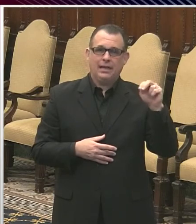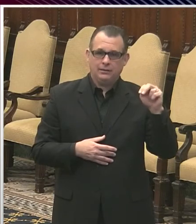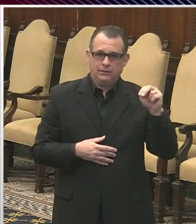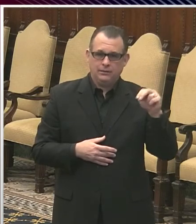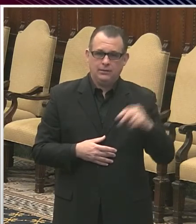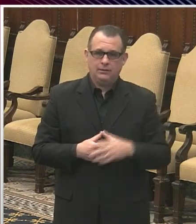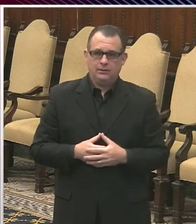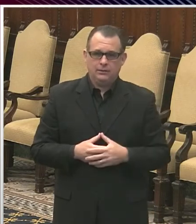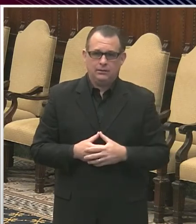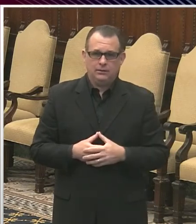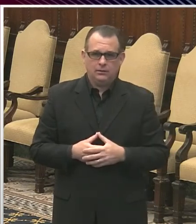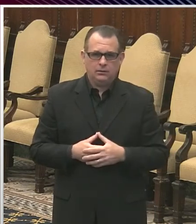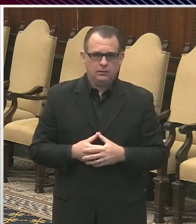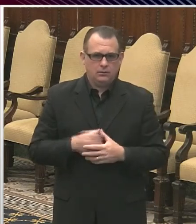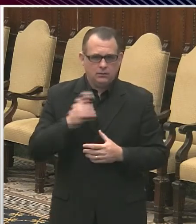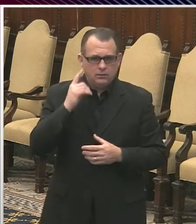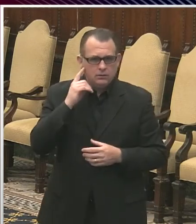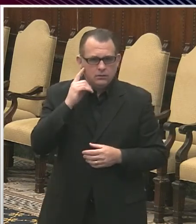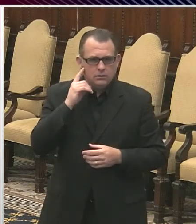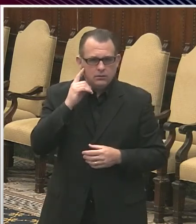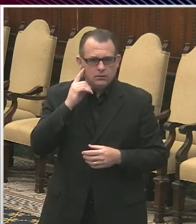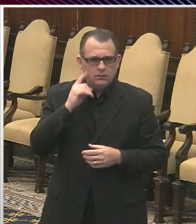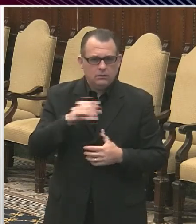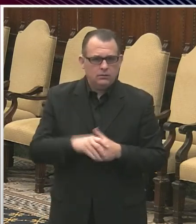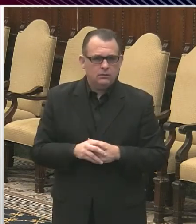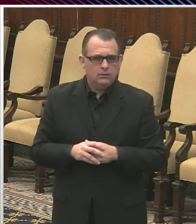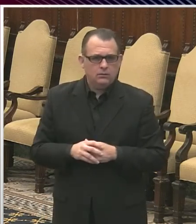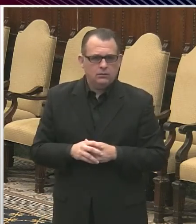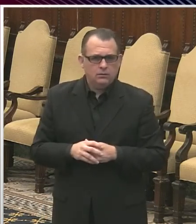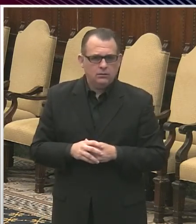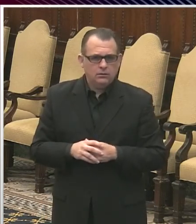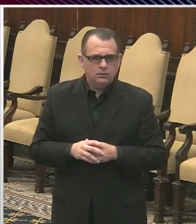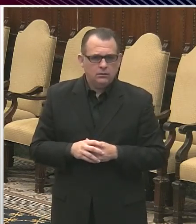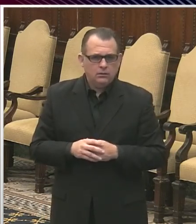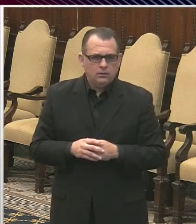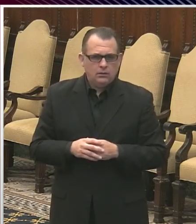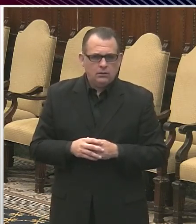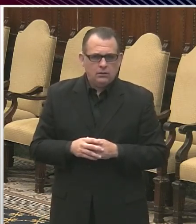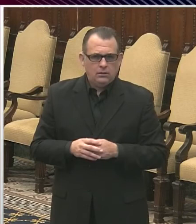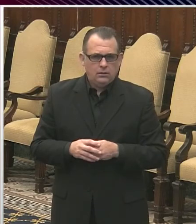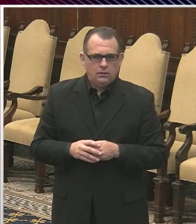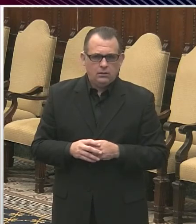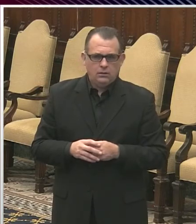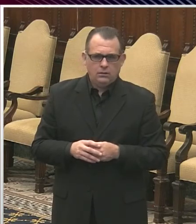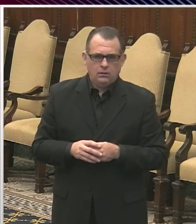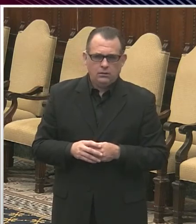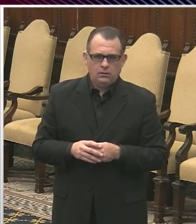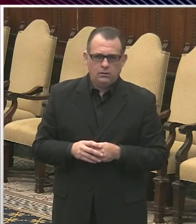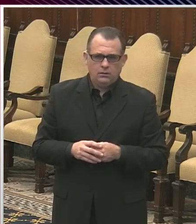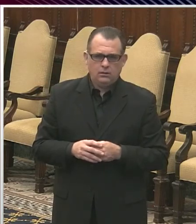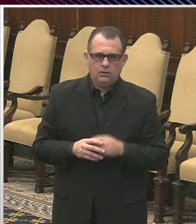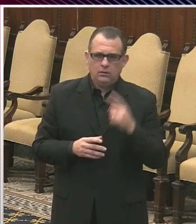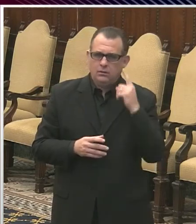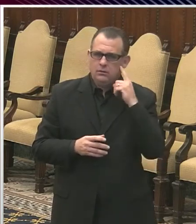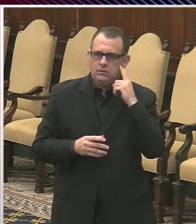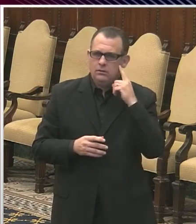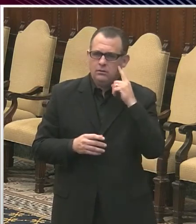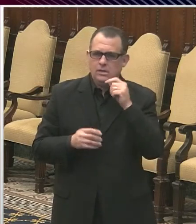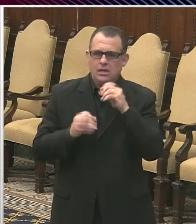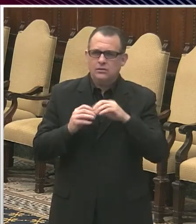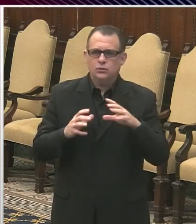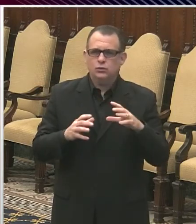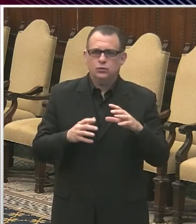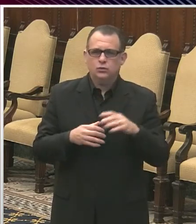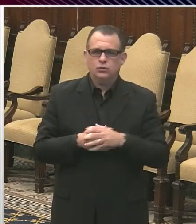couple of things. The insurance cost of the sanitation workers for getting the